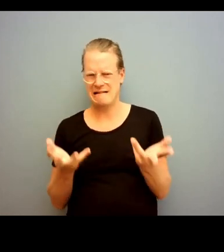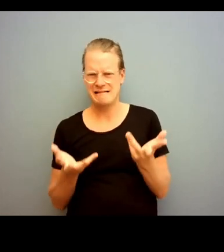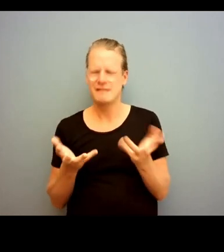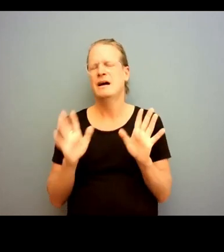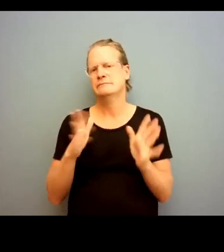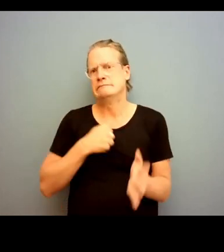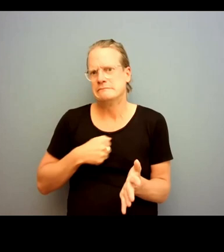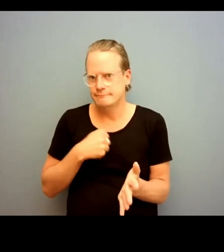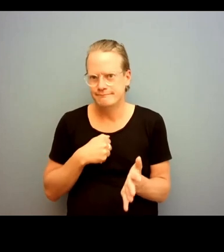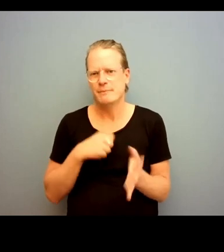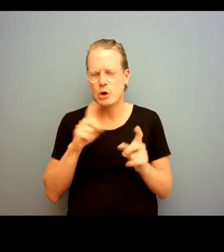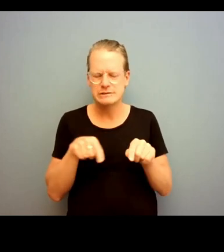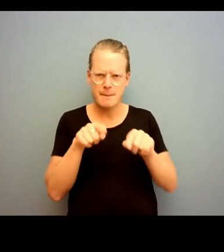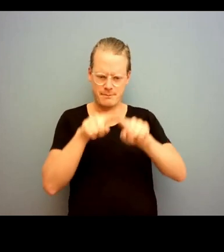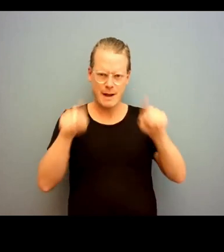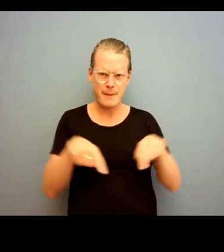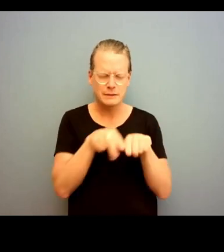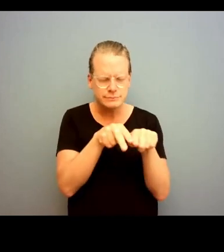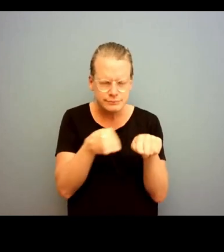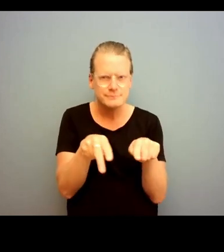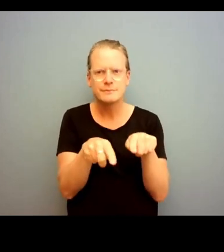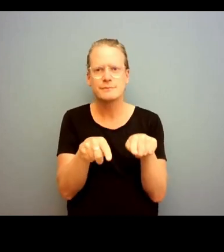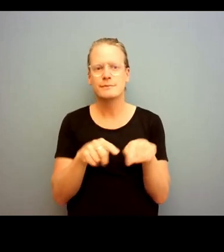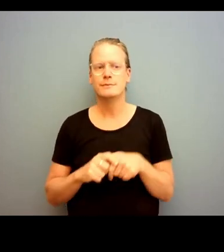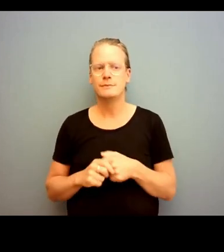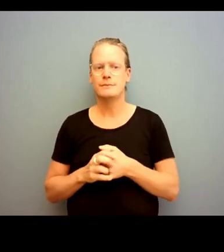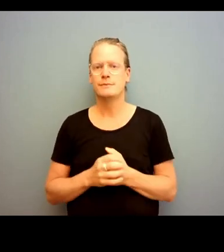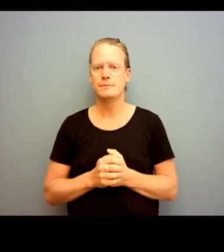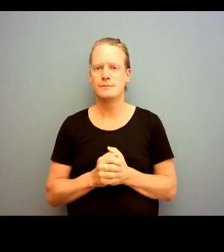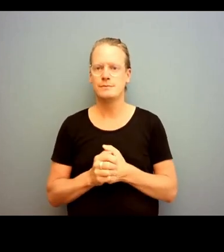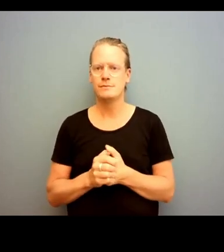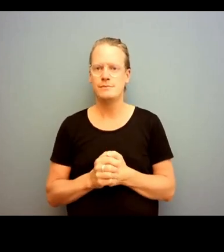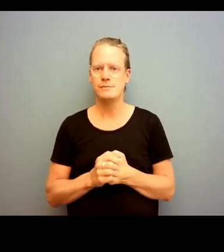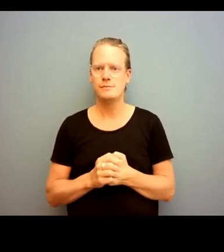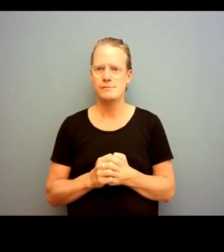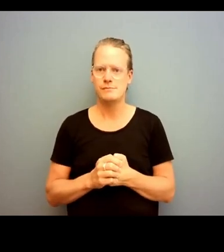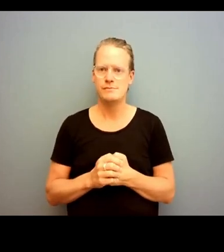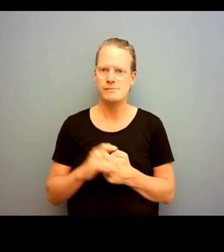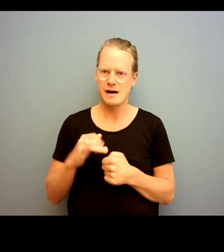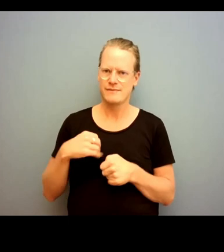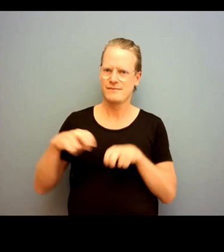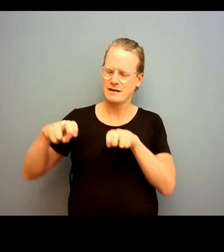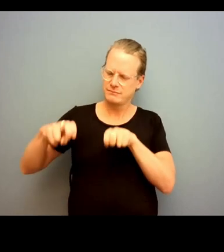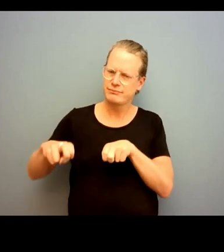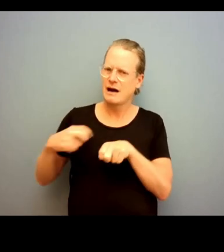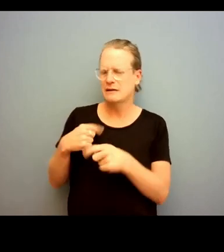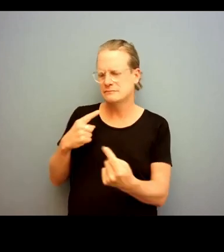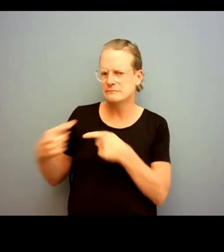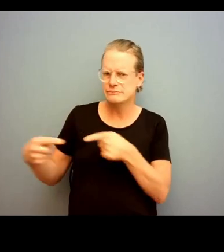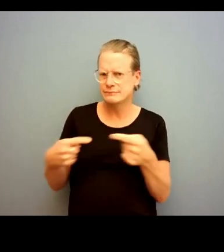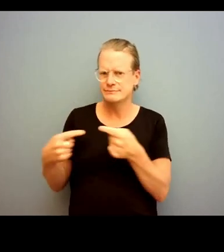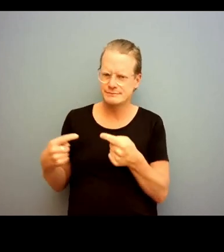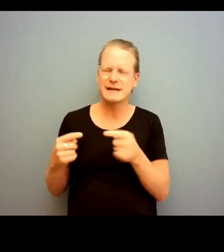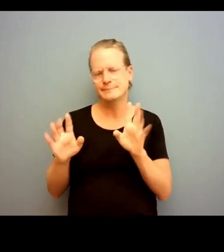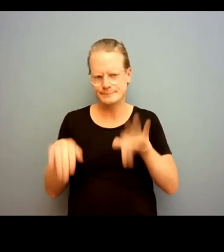up in Sajos and had you beside me and we could have talked. Hirva Suopio, Janne Hirva Suopio. I